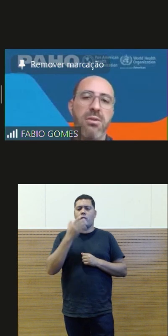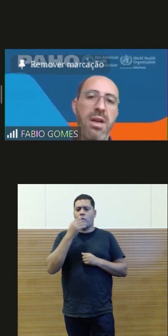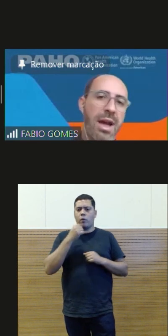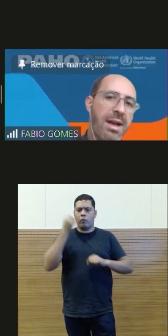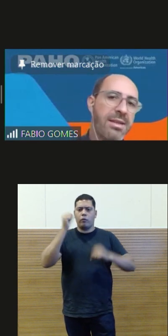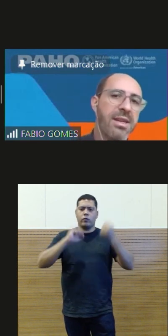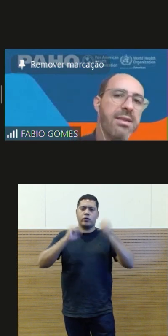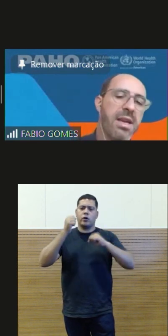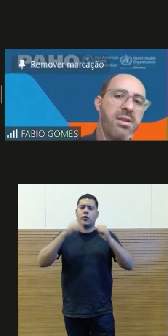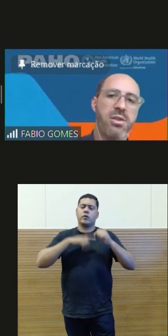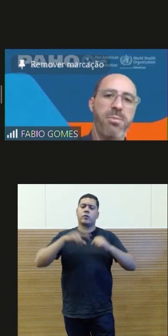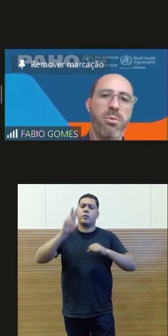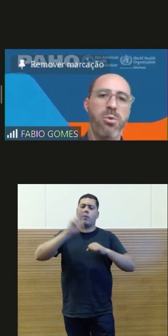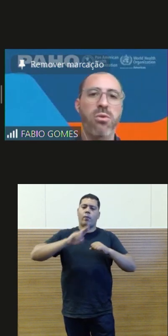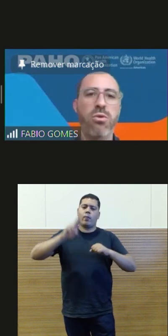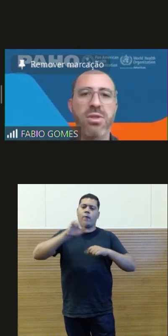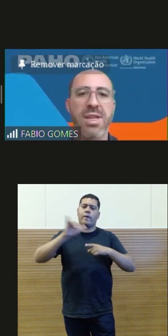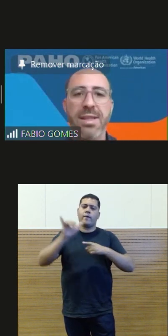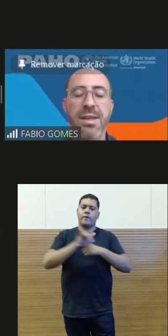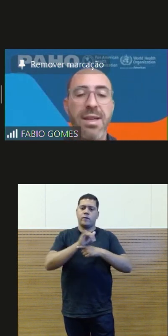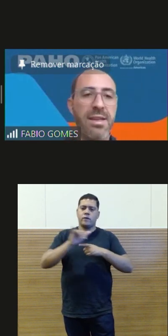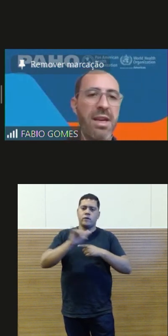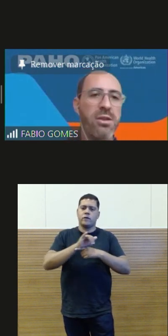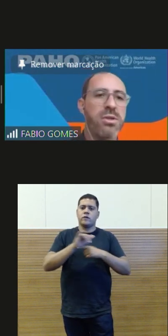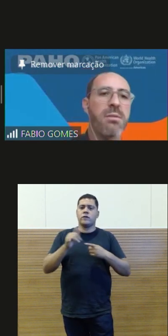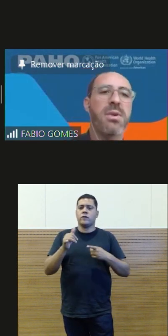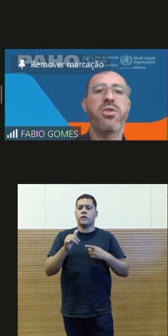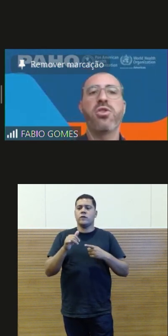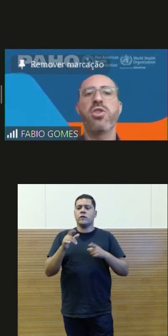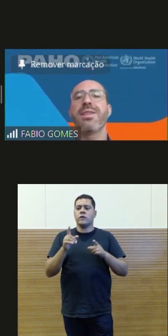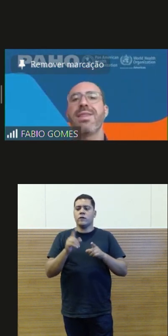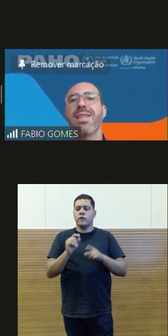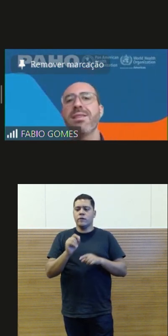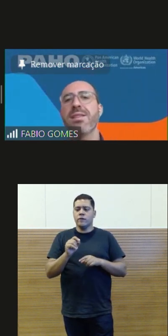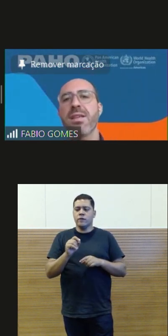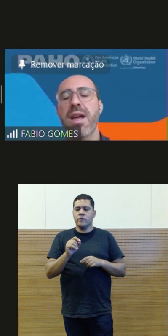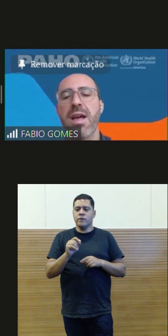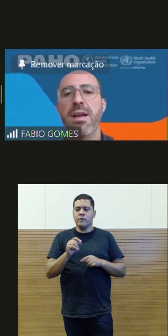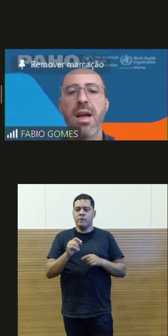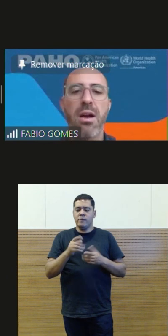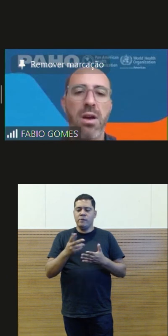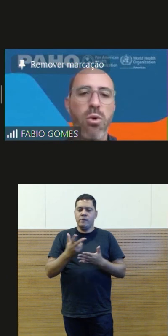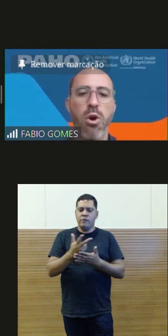but the industry of ultra-processed has been using